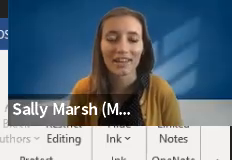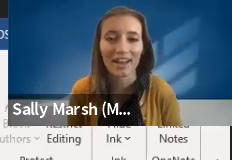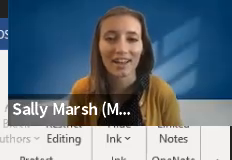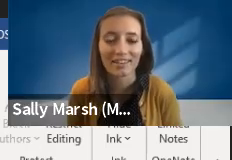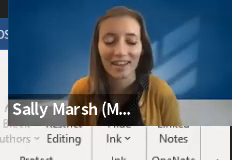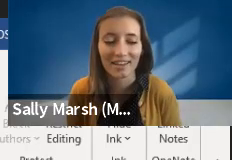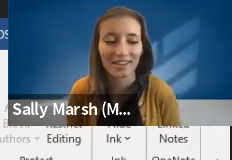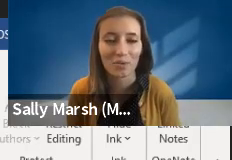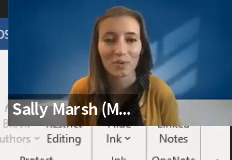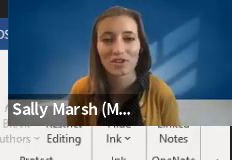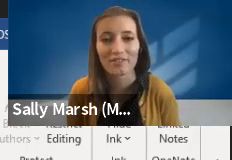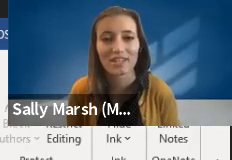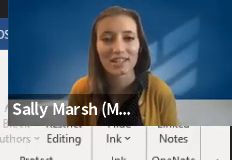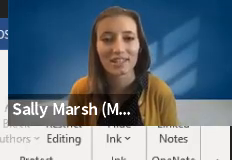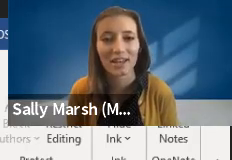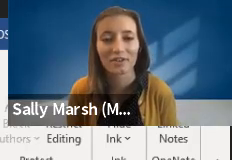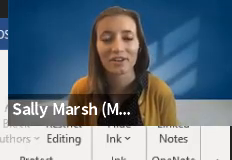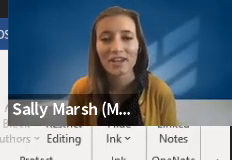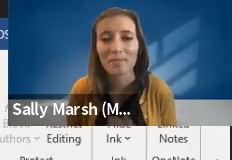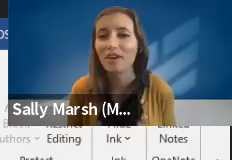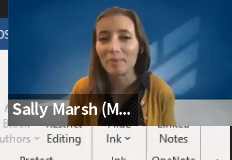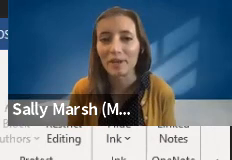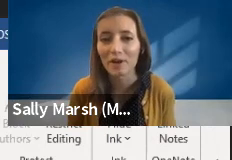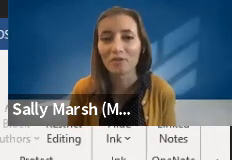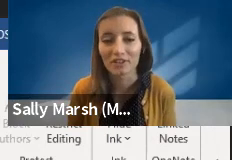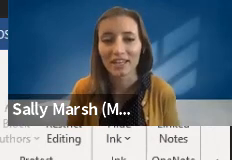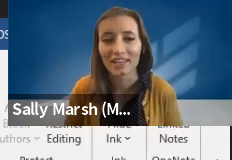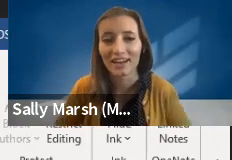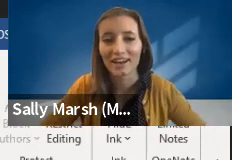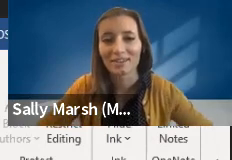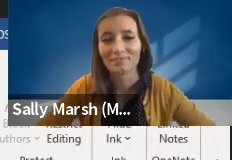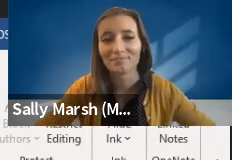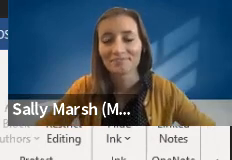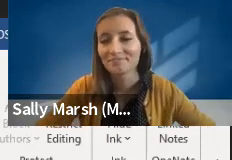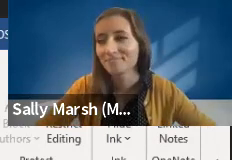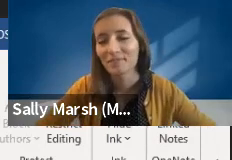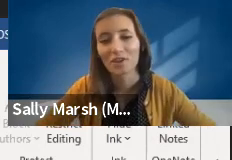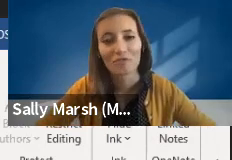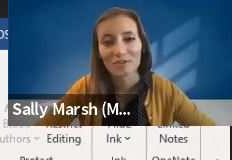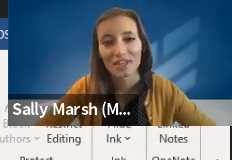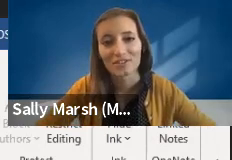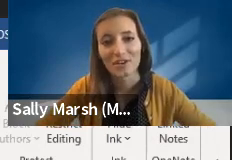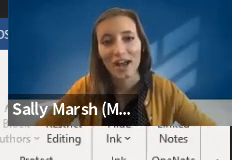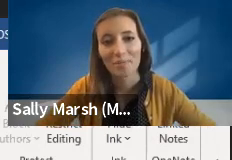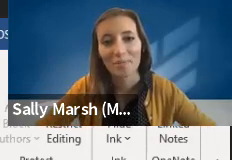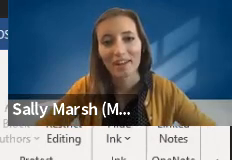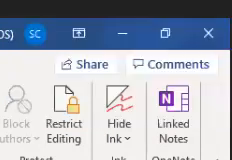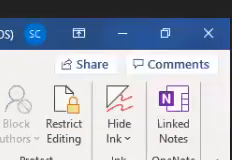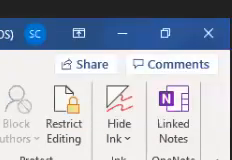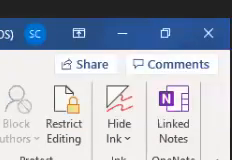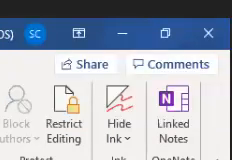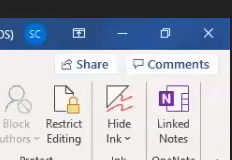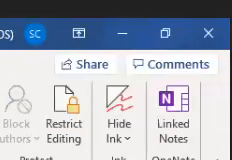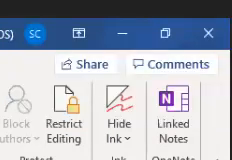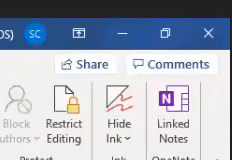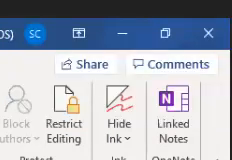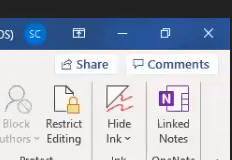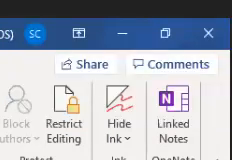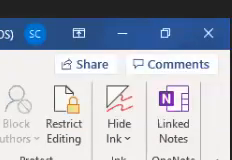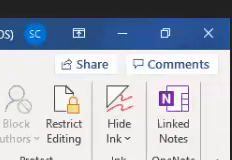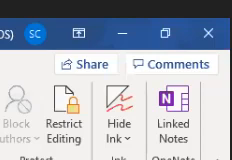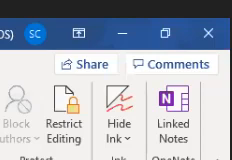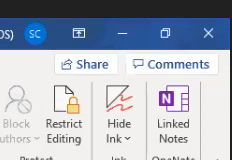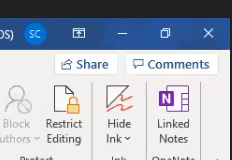the wording that we drafted in the title might have been overly confusing, so I apologize for that.